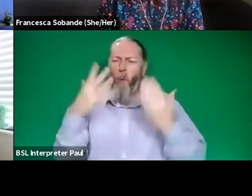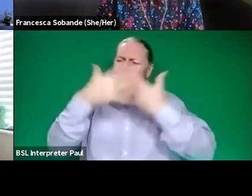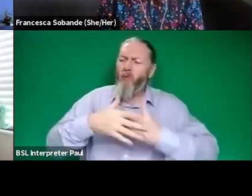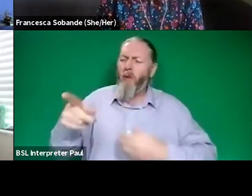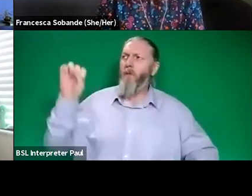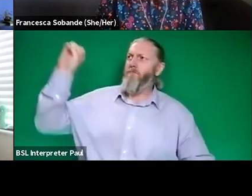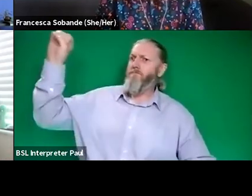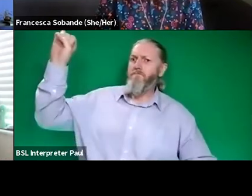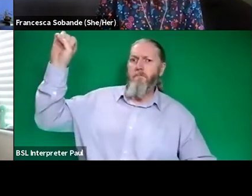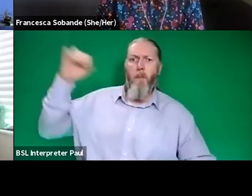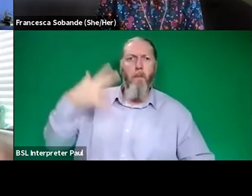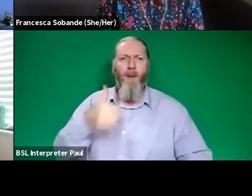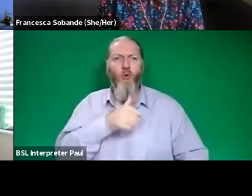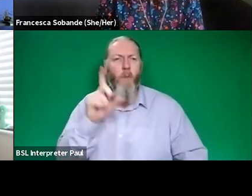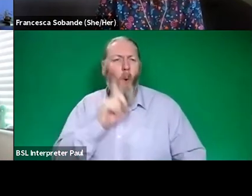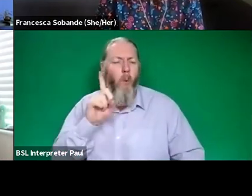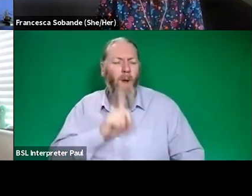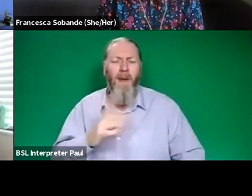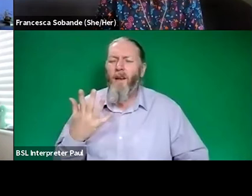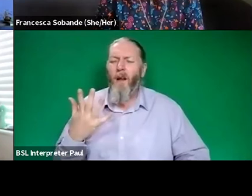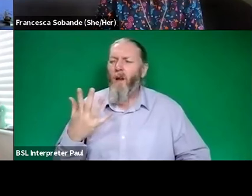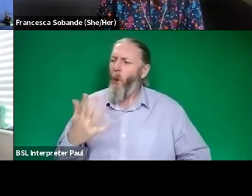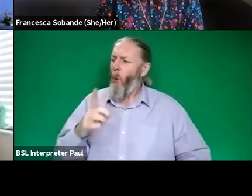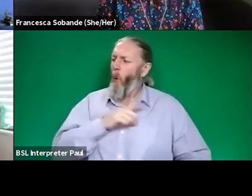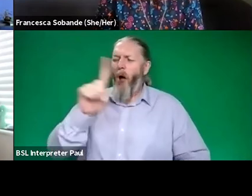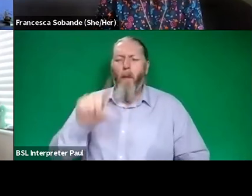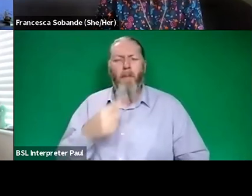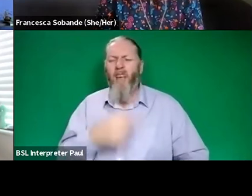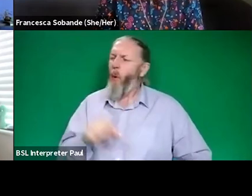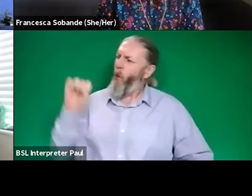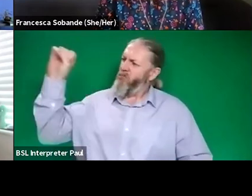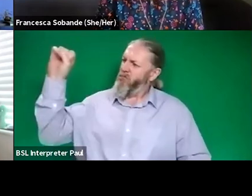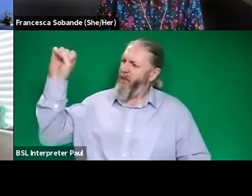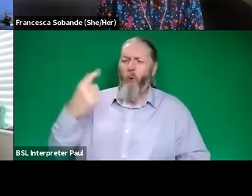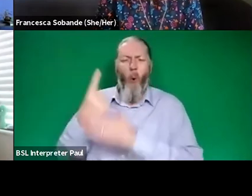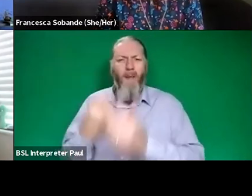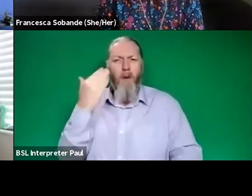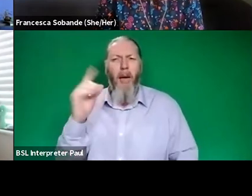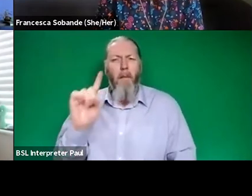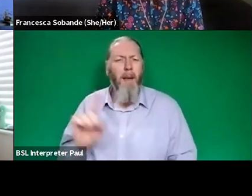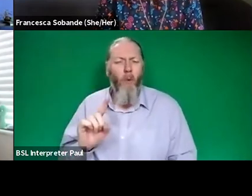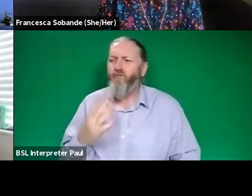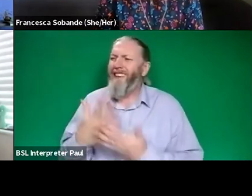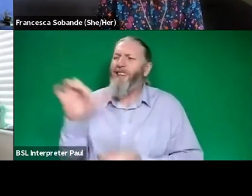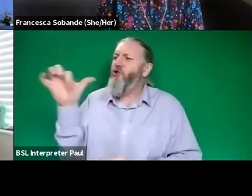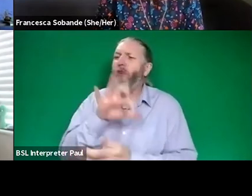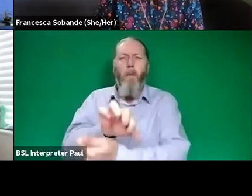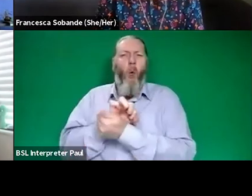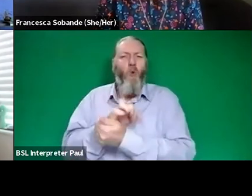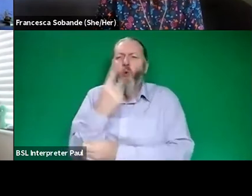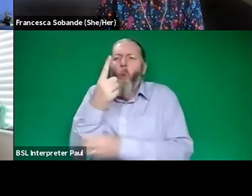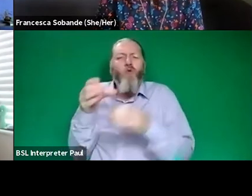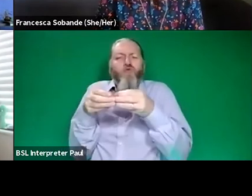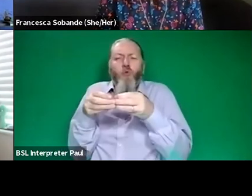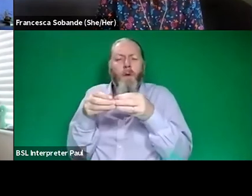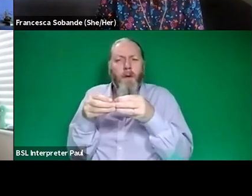care? Why are people saying that it's something that belongs to Black people, and should actually symbolisms of radicalism belong to any group? And she articulated